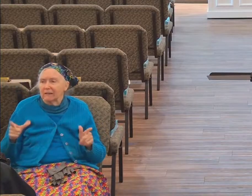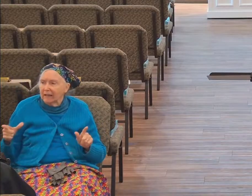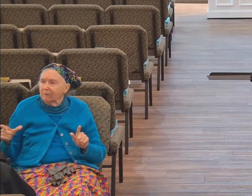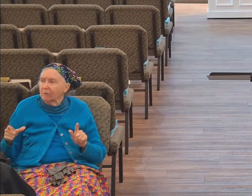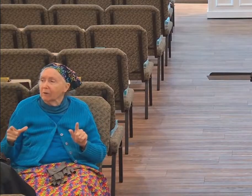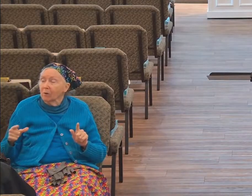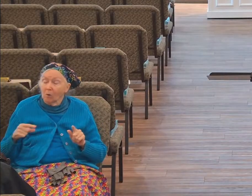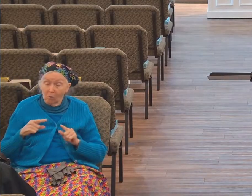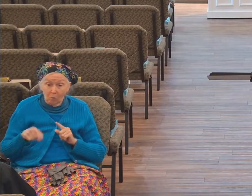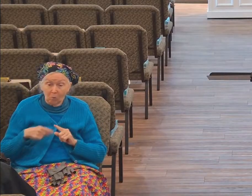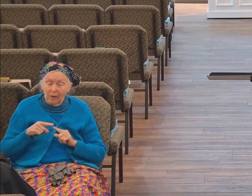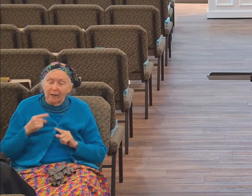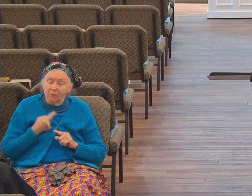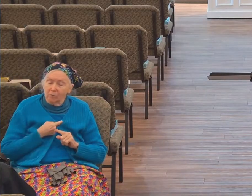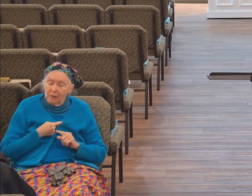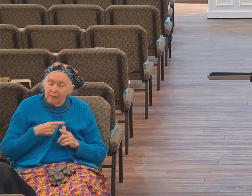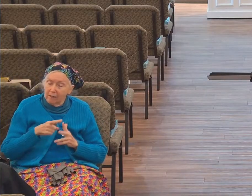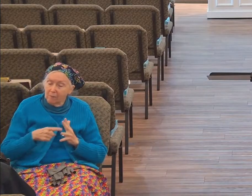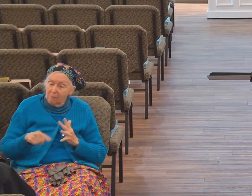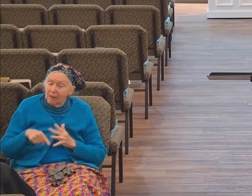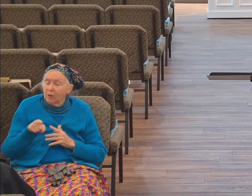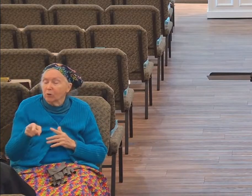were among you, how did we act?